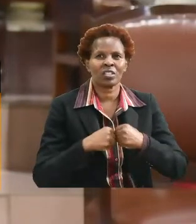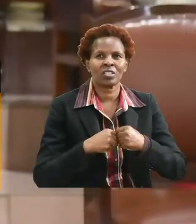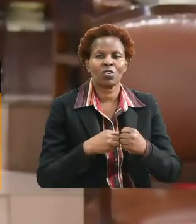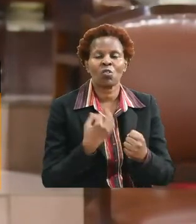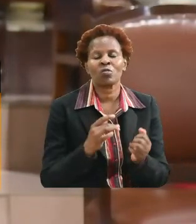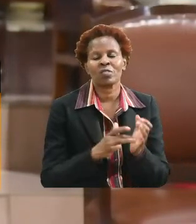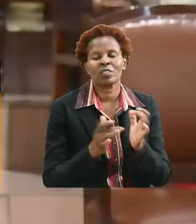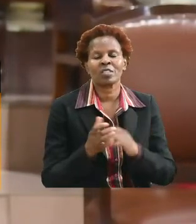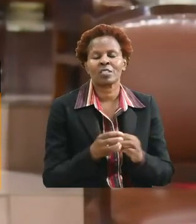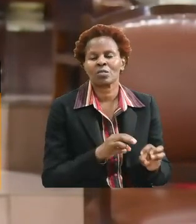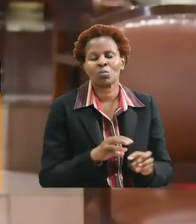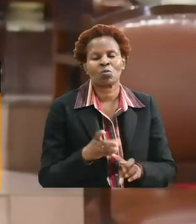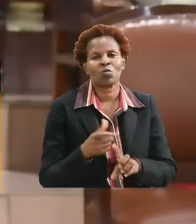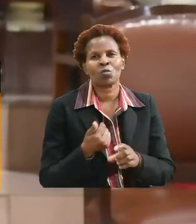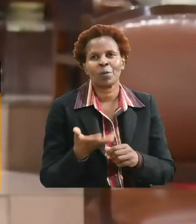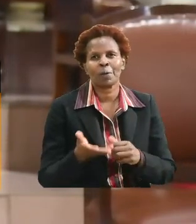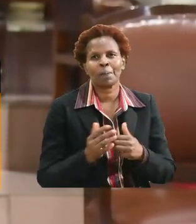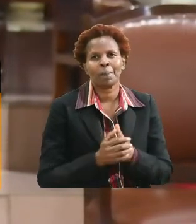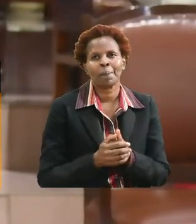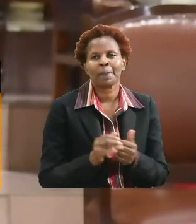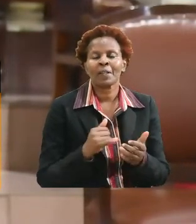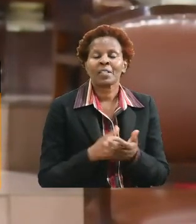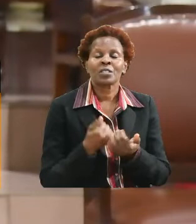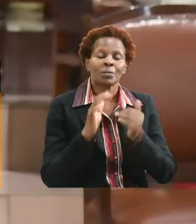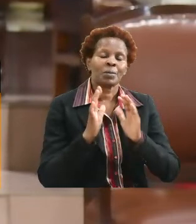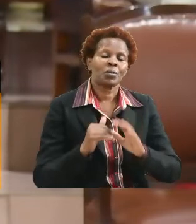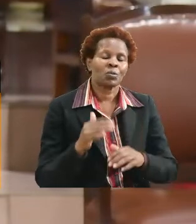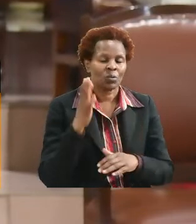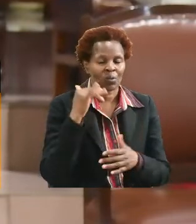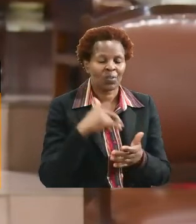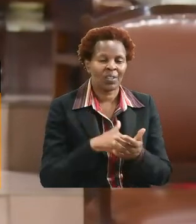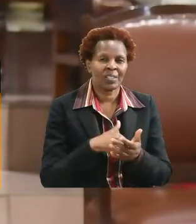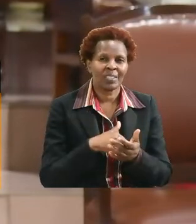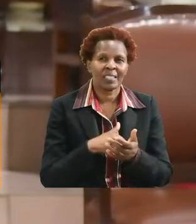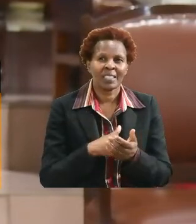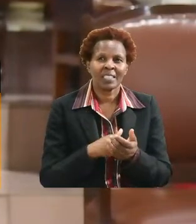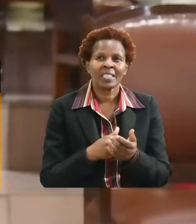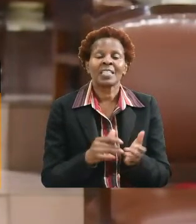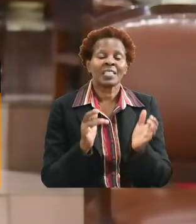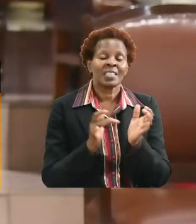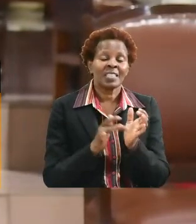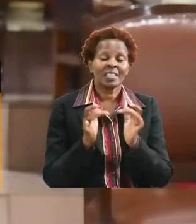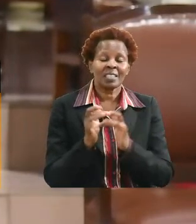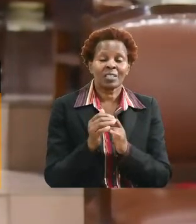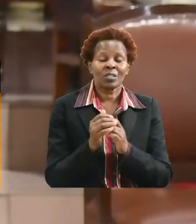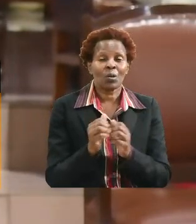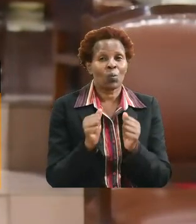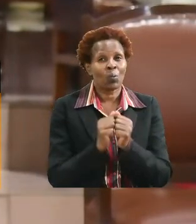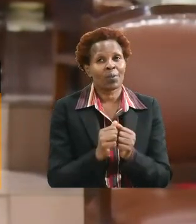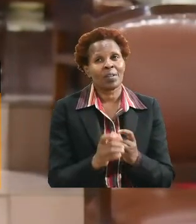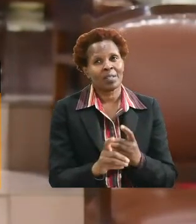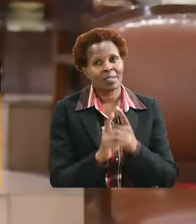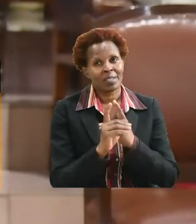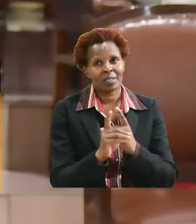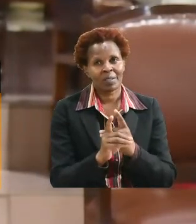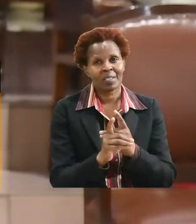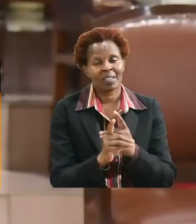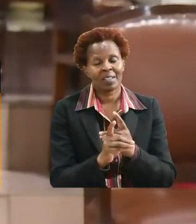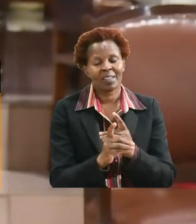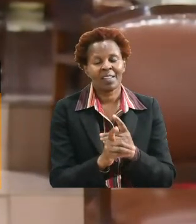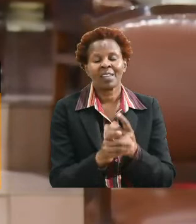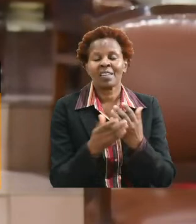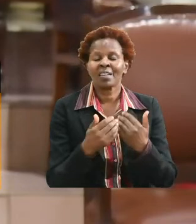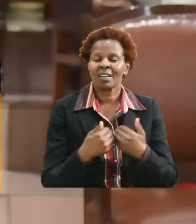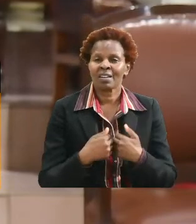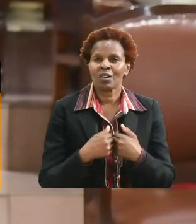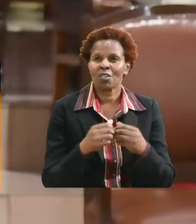death. It's important to note that as long as Jesus was with the disciples, they had a